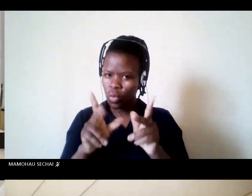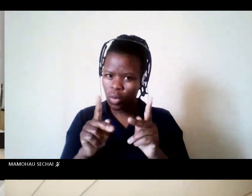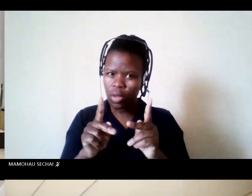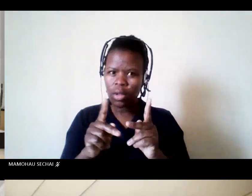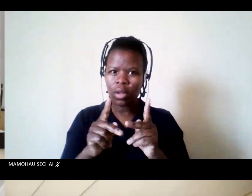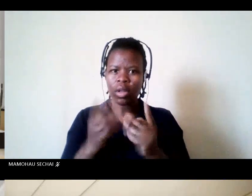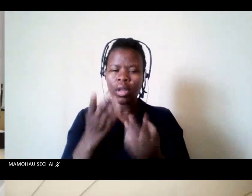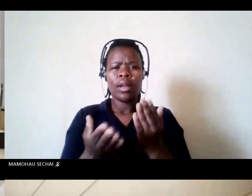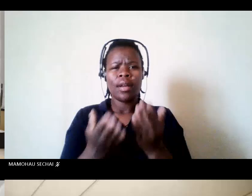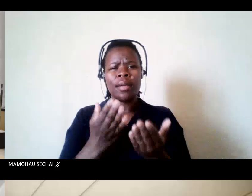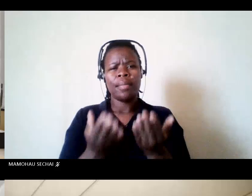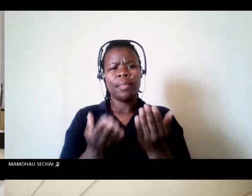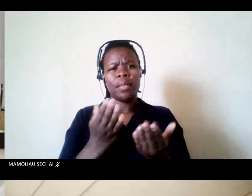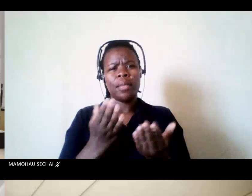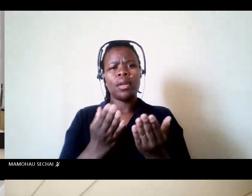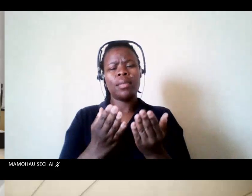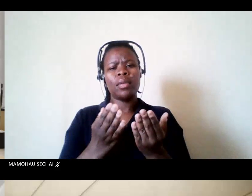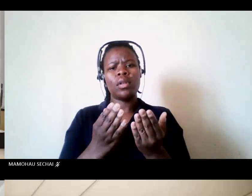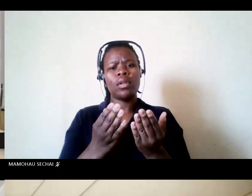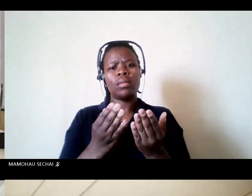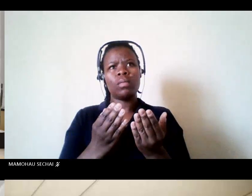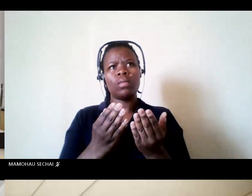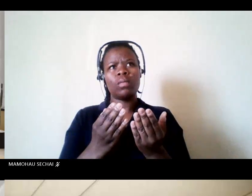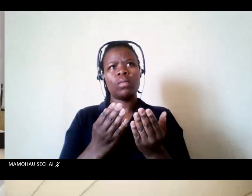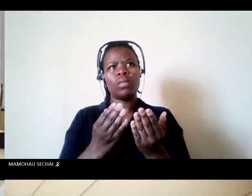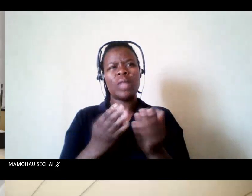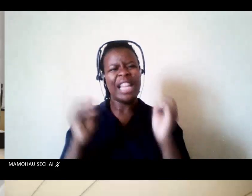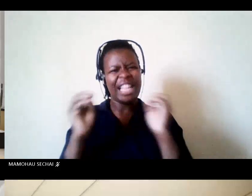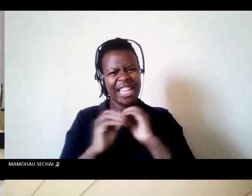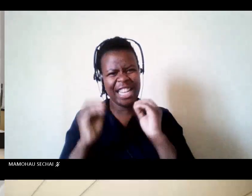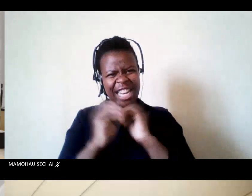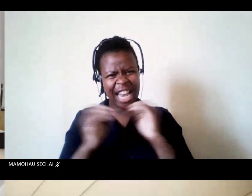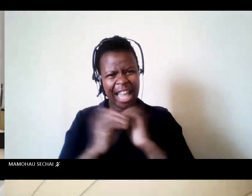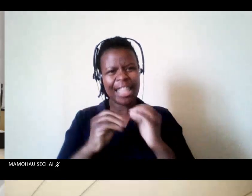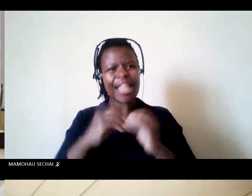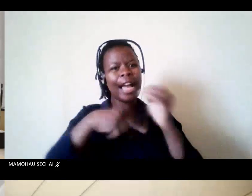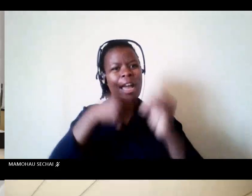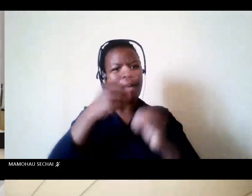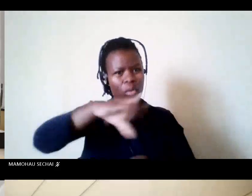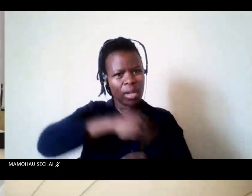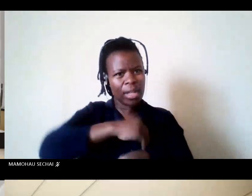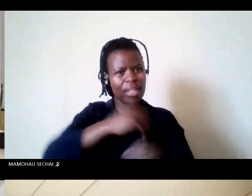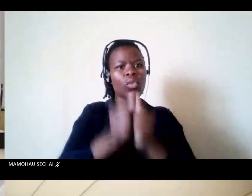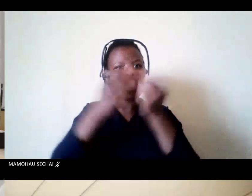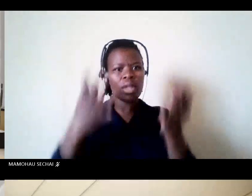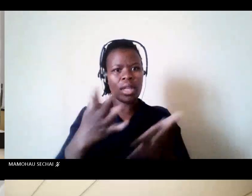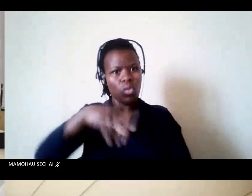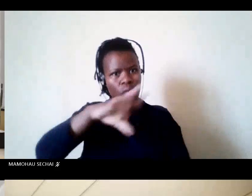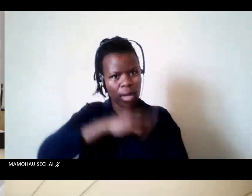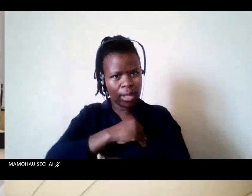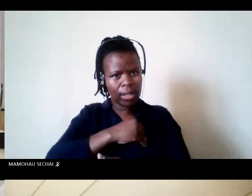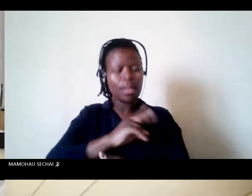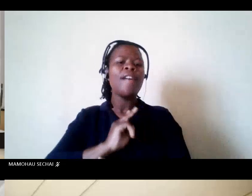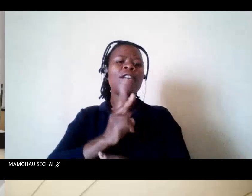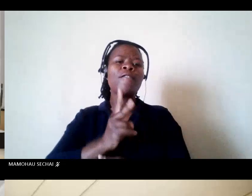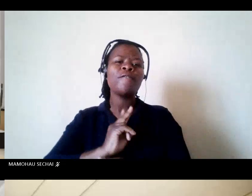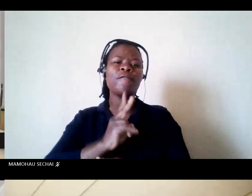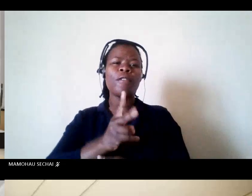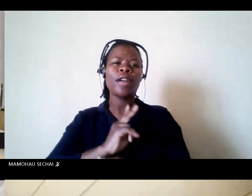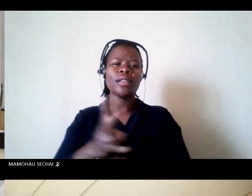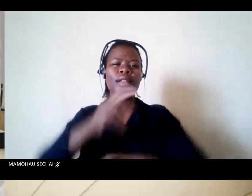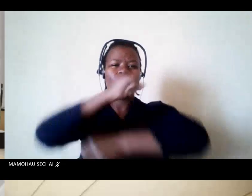thread of maintaining nothing about us without us. In Yes. that the voices of learners